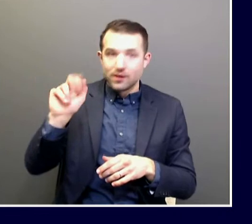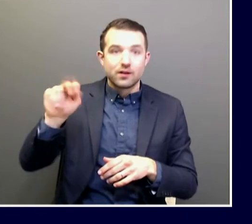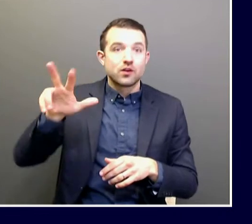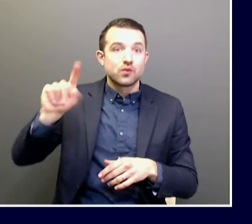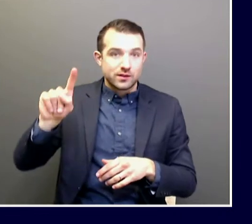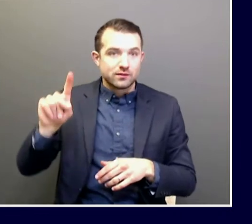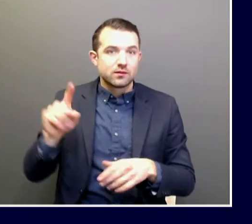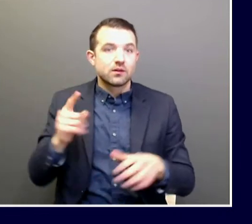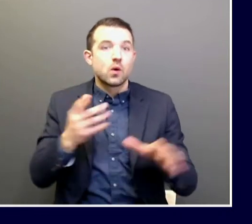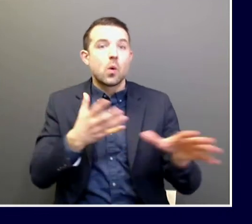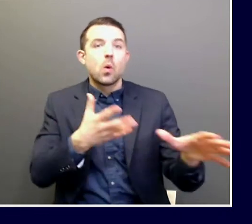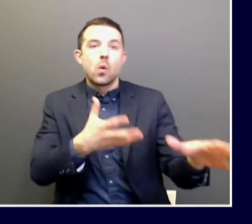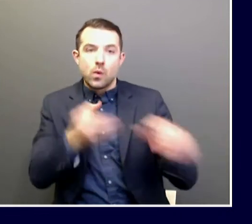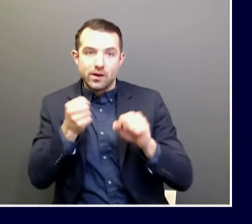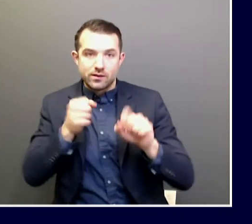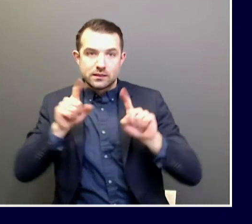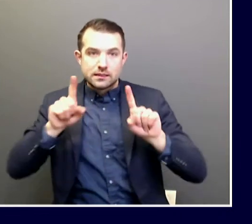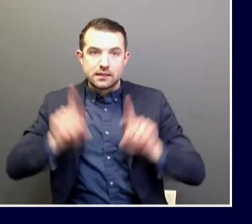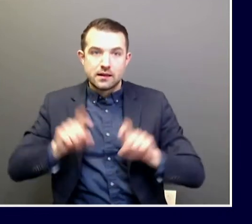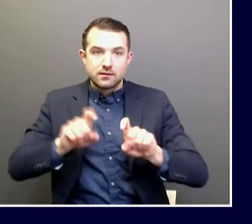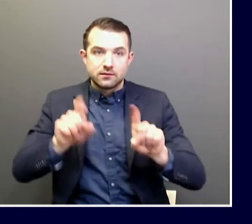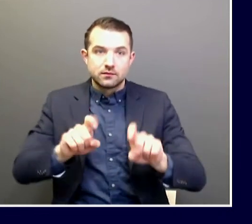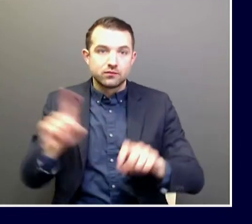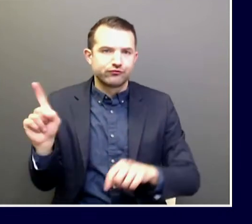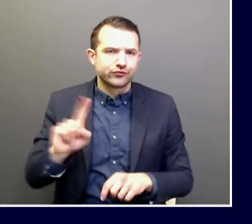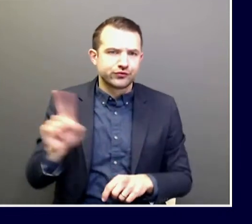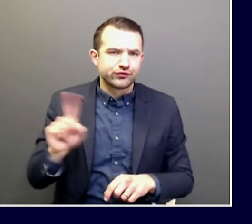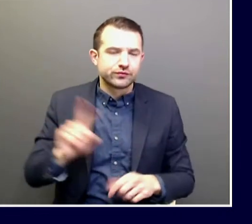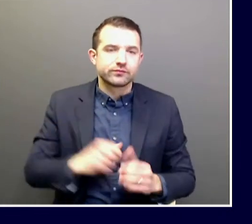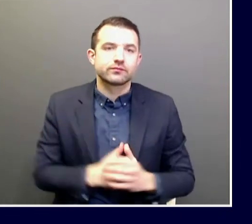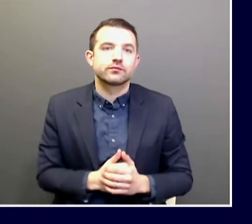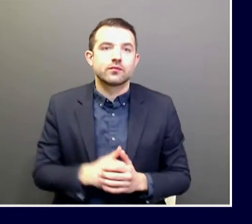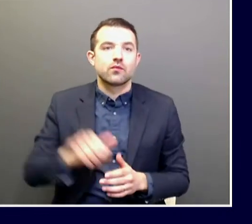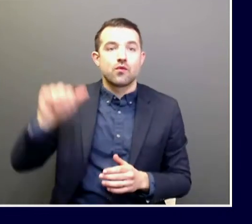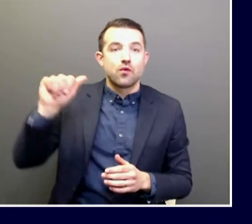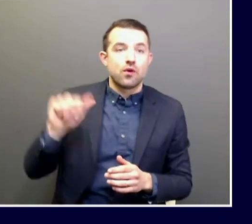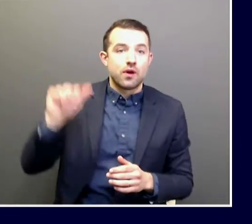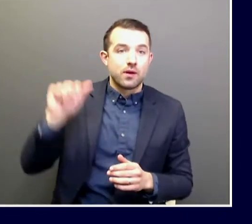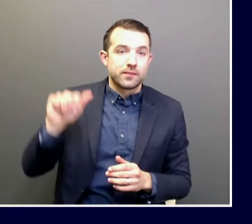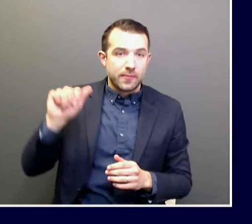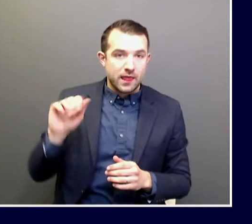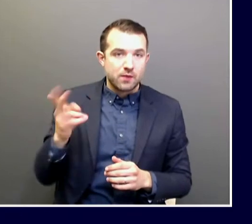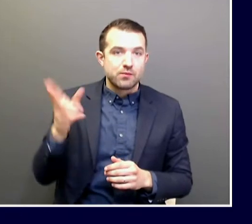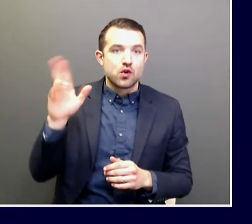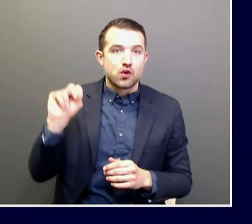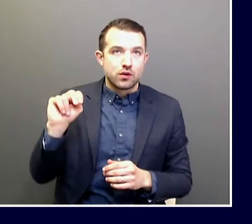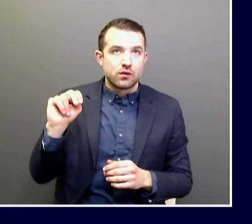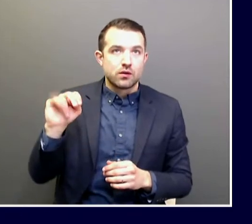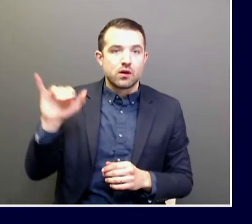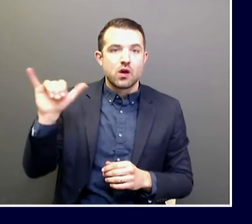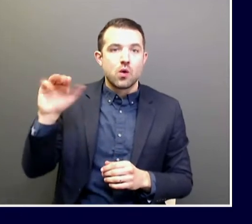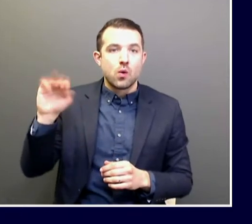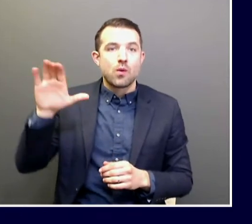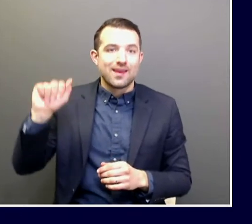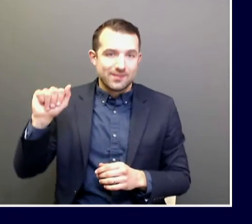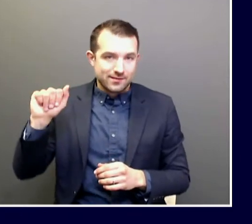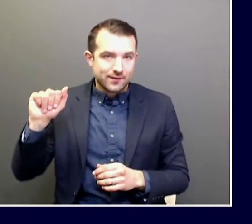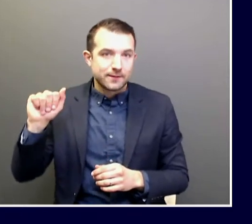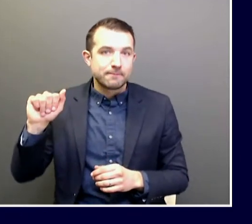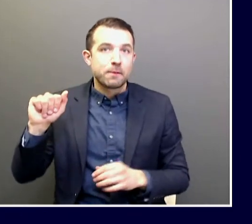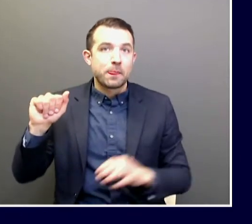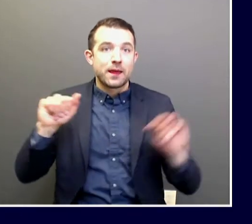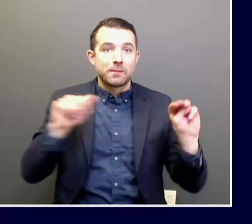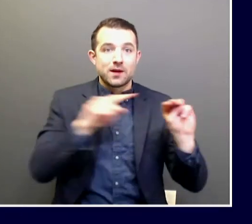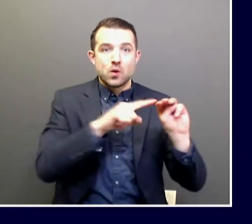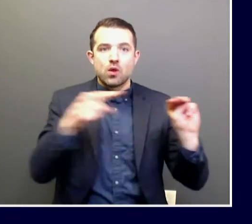Auburn. The hours there will be Monday through Thursday from 10 a.m. until 2 p.m. Appointments are